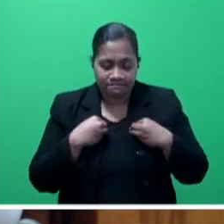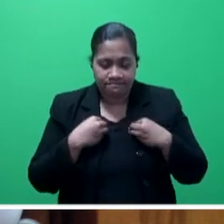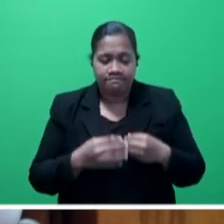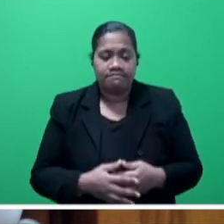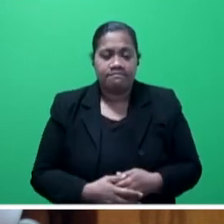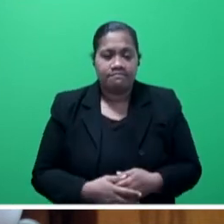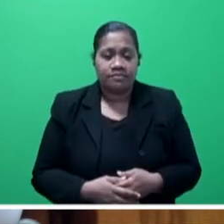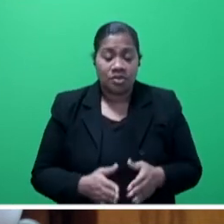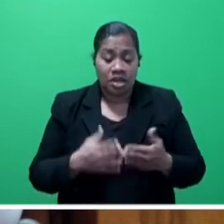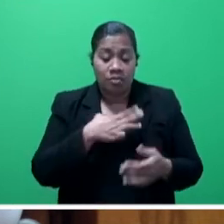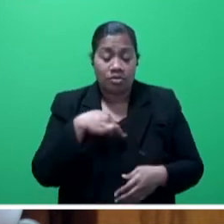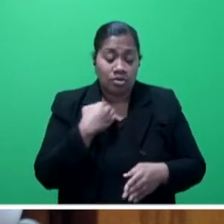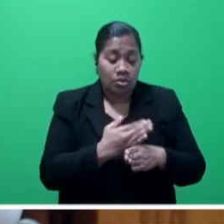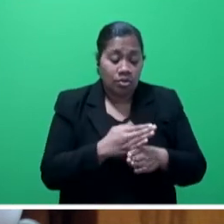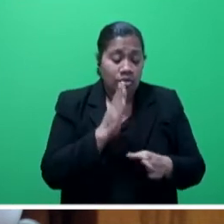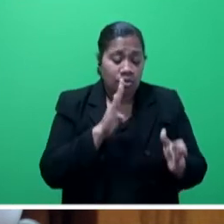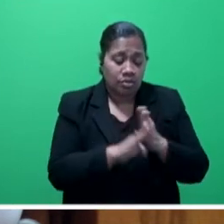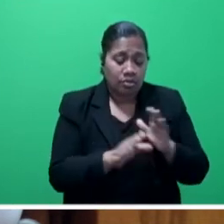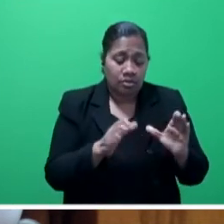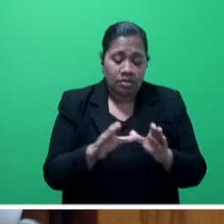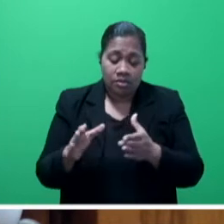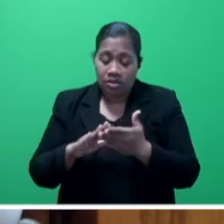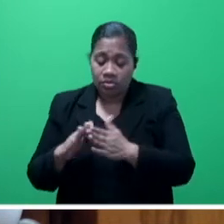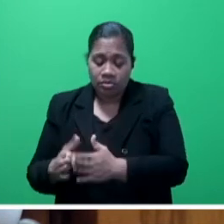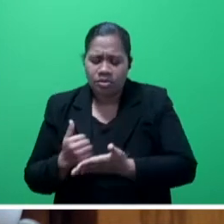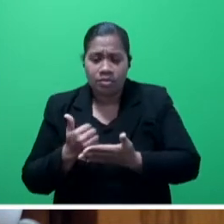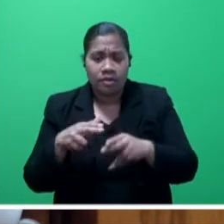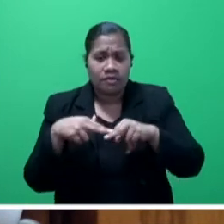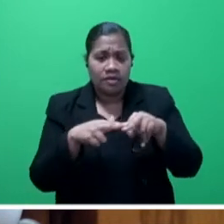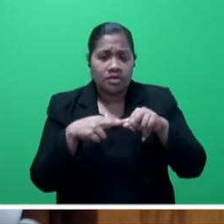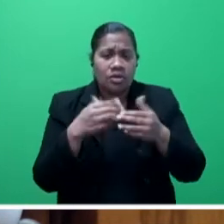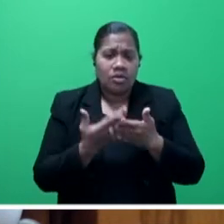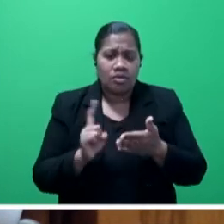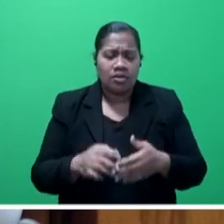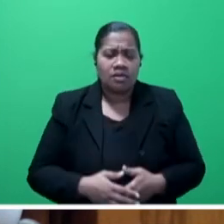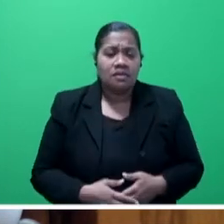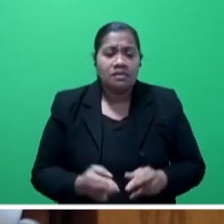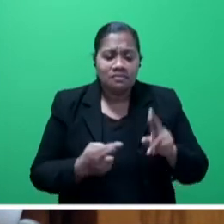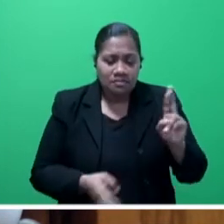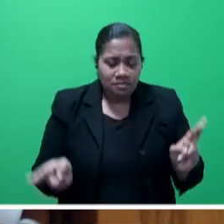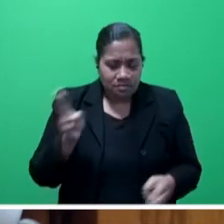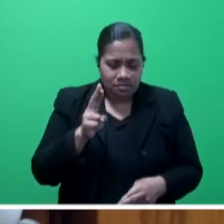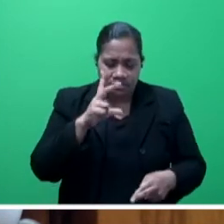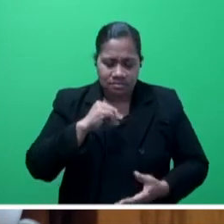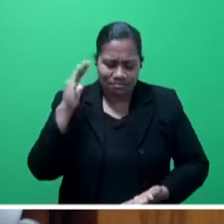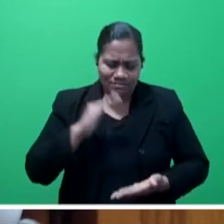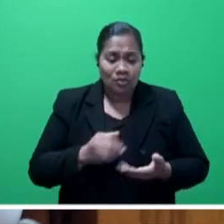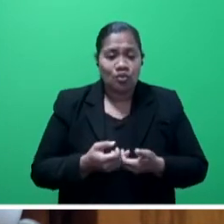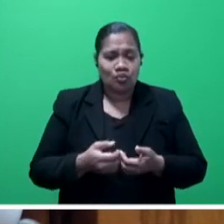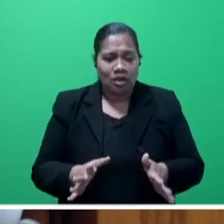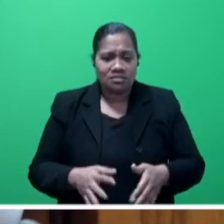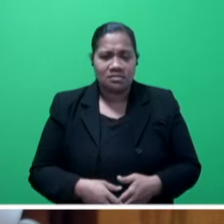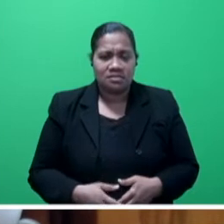Ministry is working with private sector and the communities across Fiji on a number of recycling initiatives to reduce the amount of waste ending up in the landfill